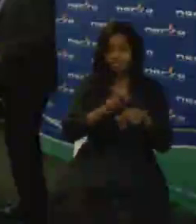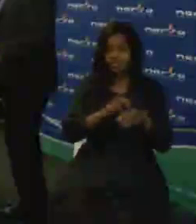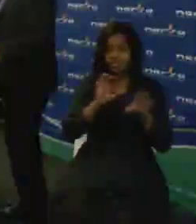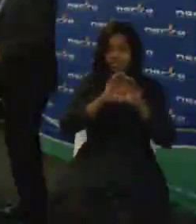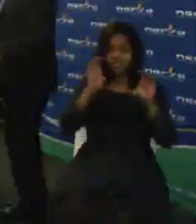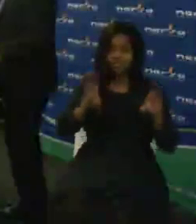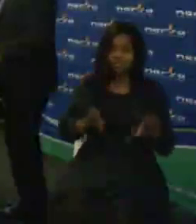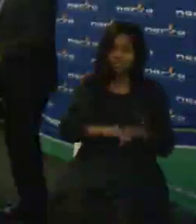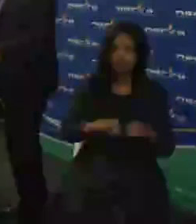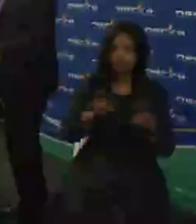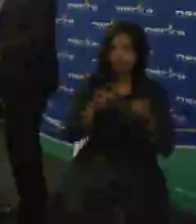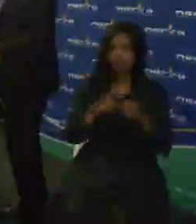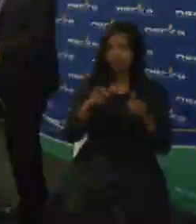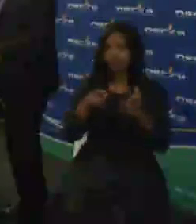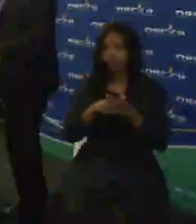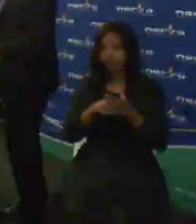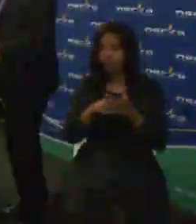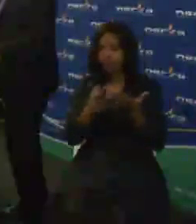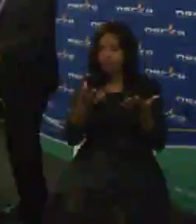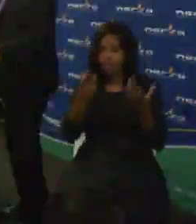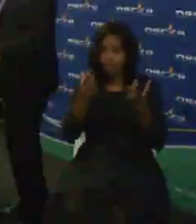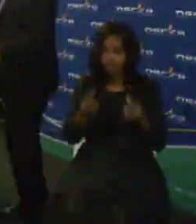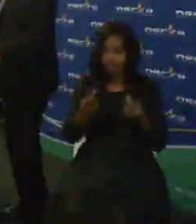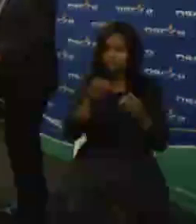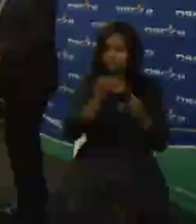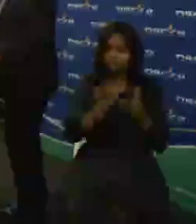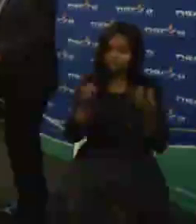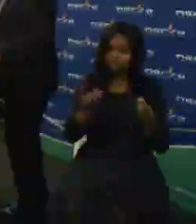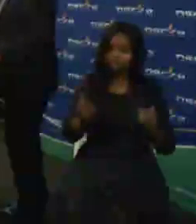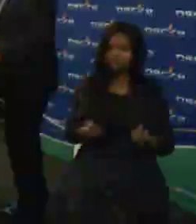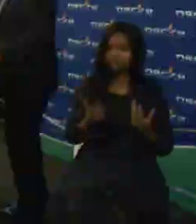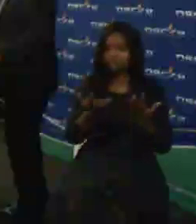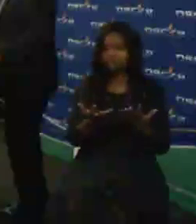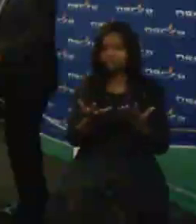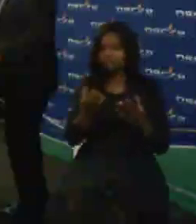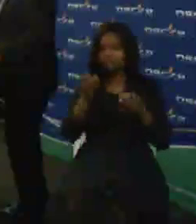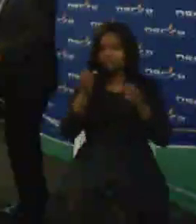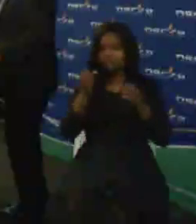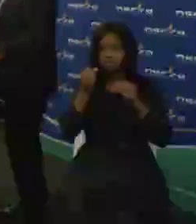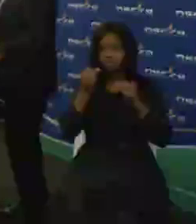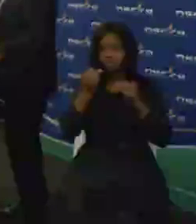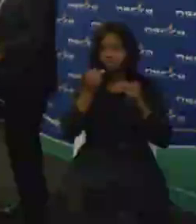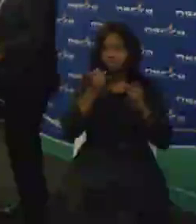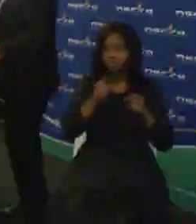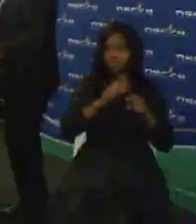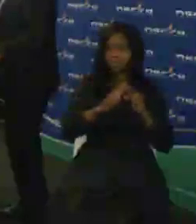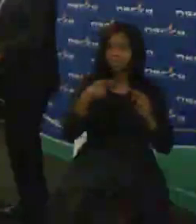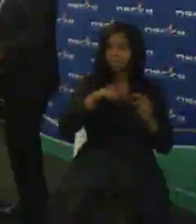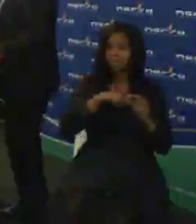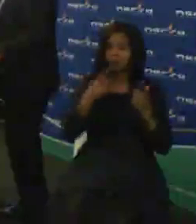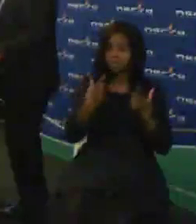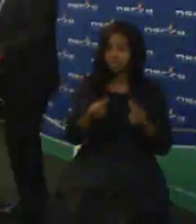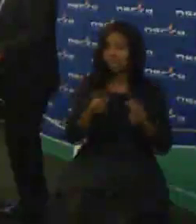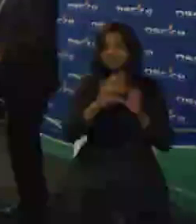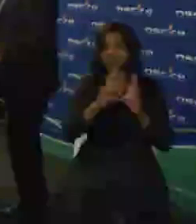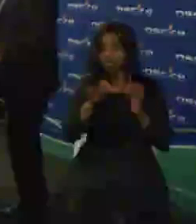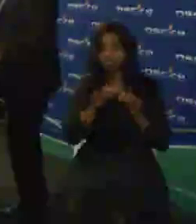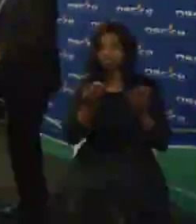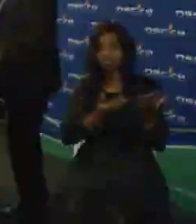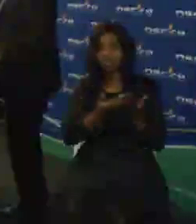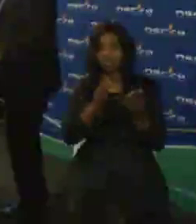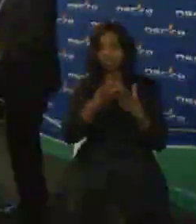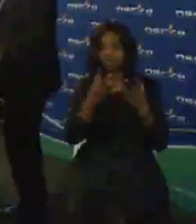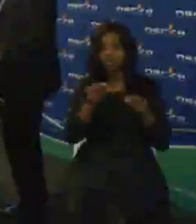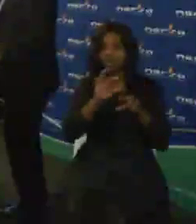certificates to procure certain supplies and goods. but we did get that service, we did get